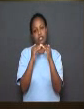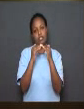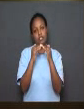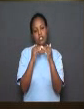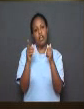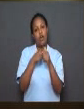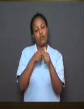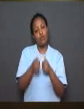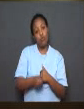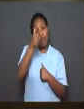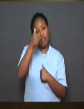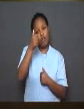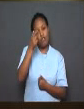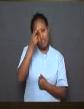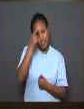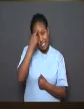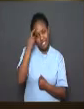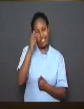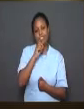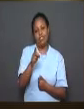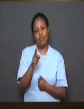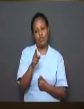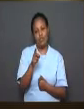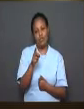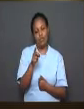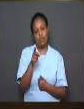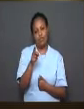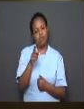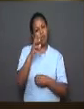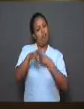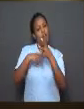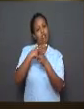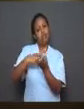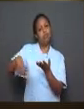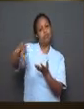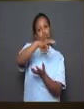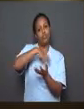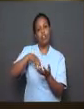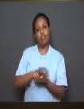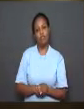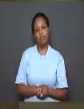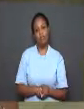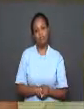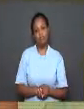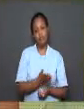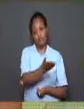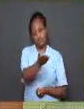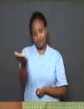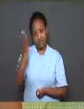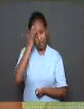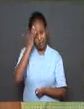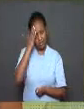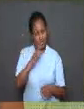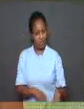is one of the main reasons for its popularity around the world. As you